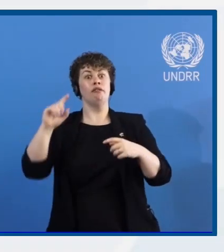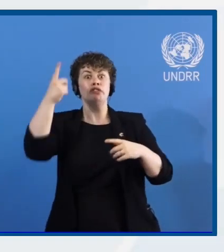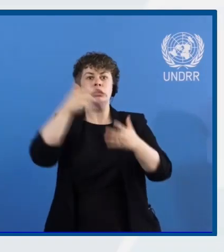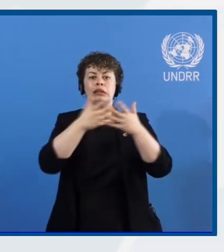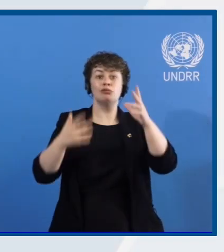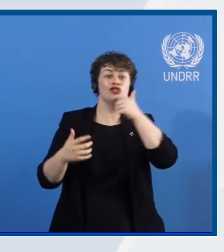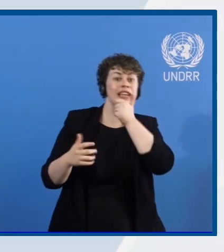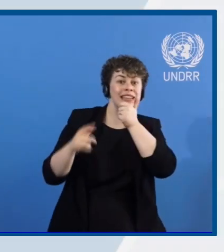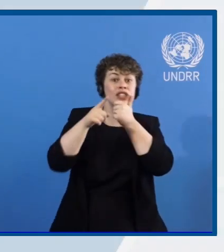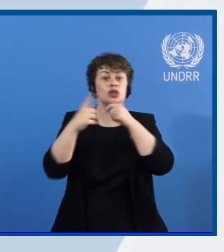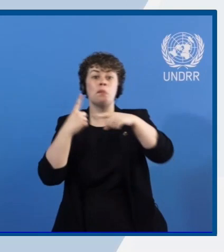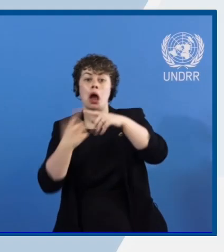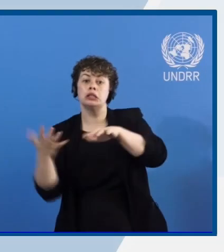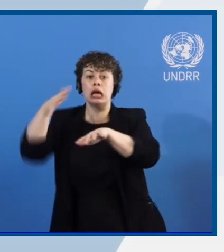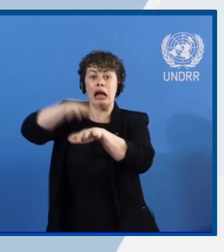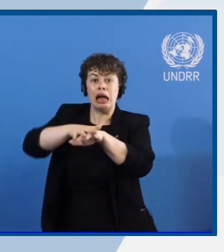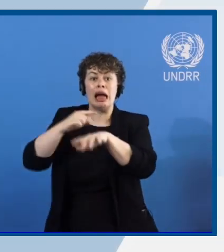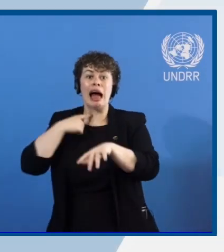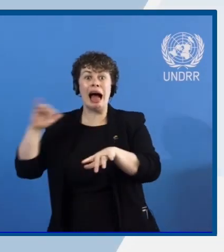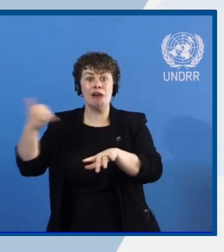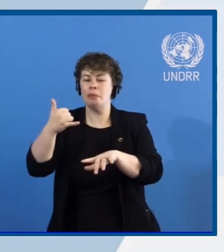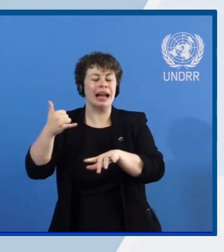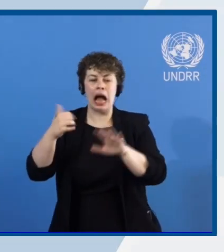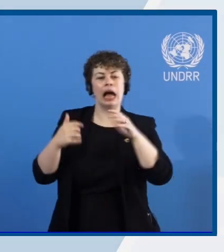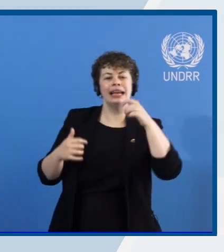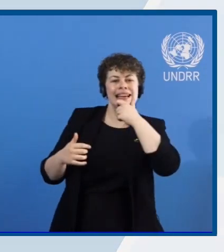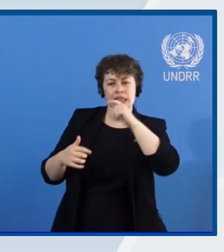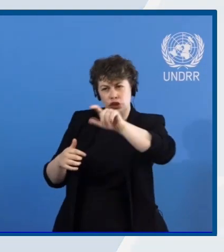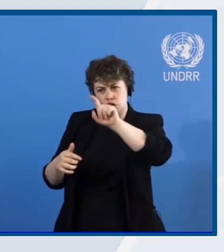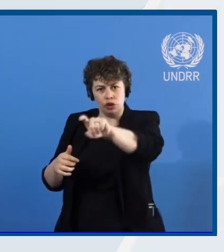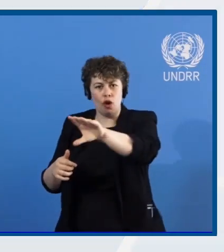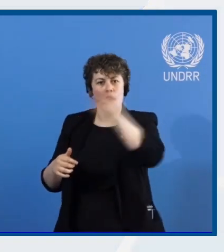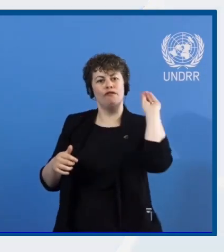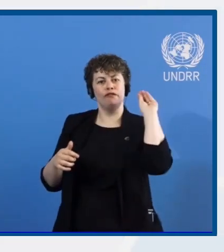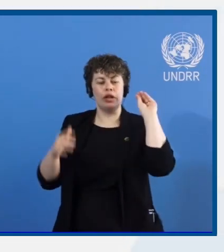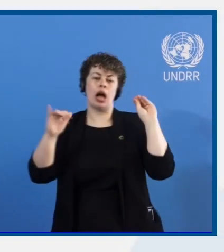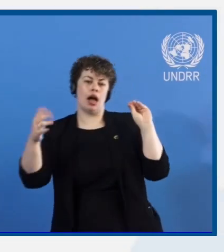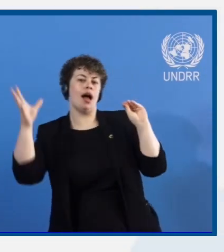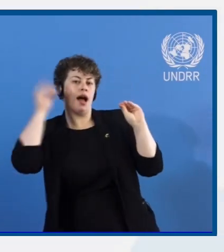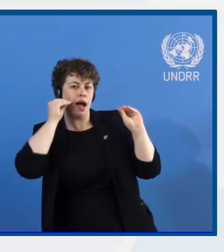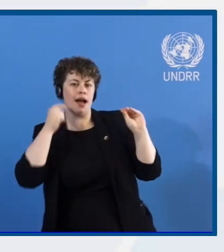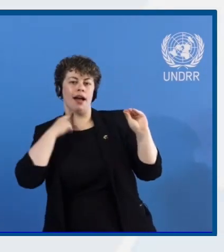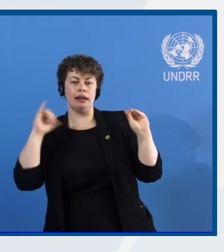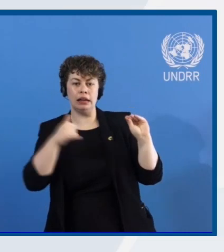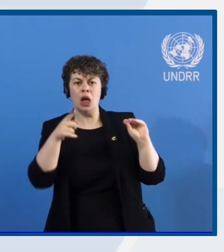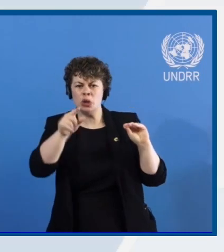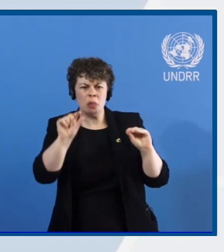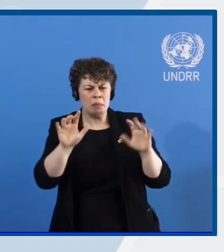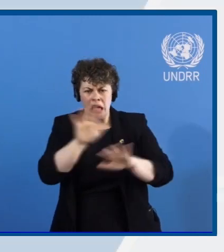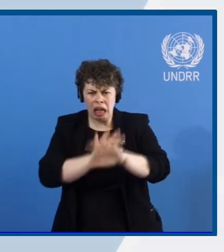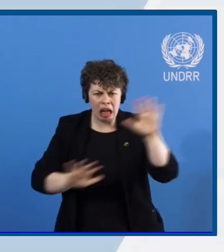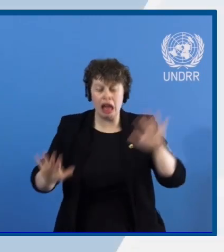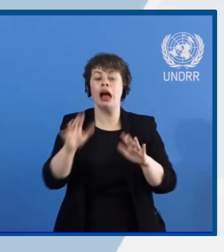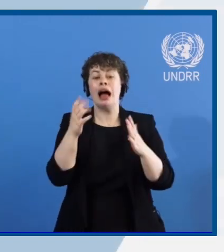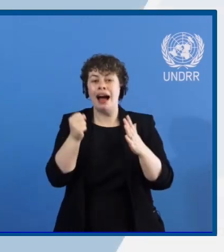original language plus the interpretation. And there's a short video on the reception page that explains how to do this if you